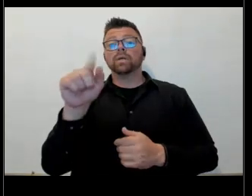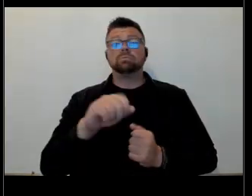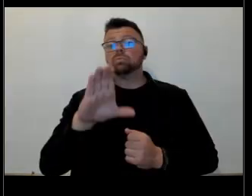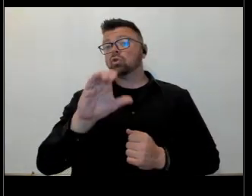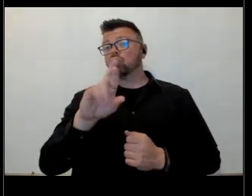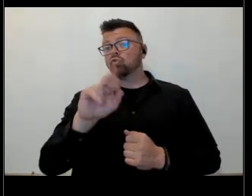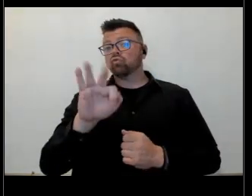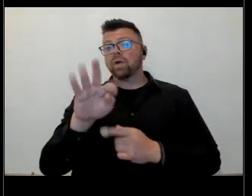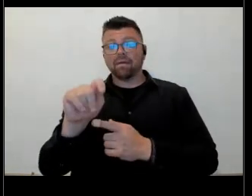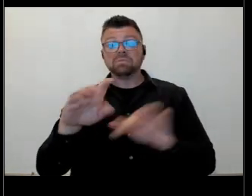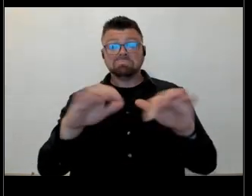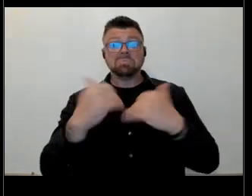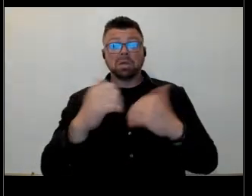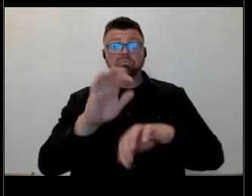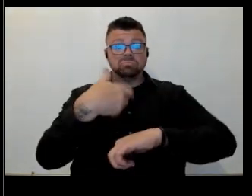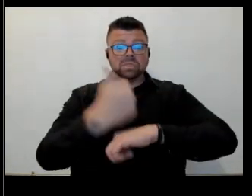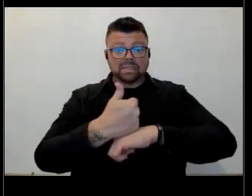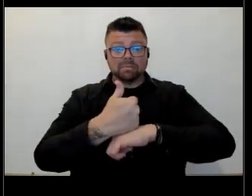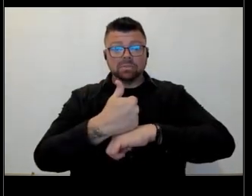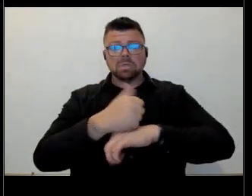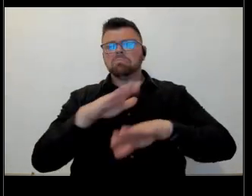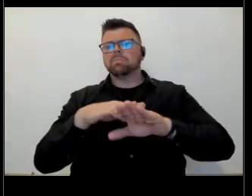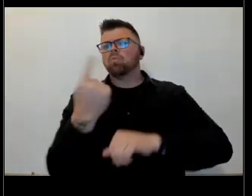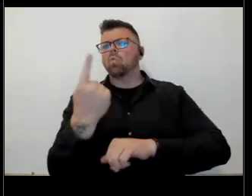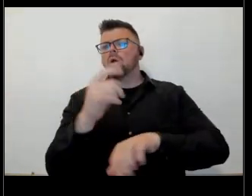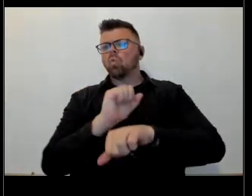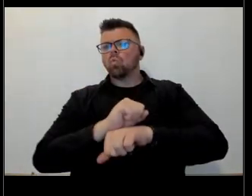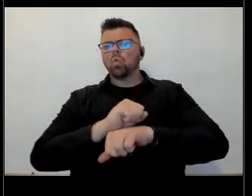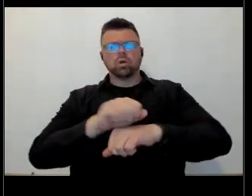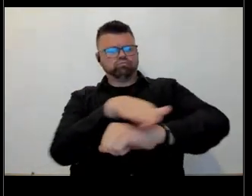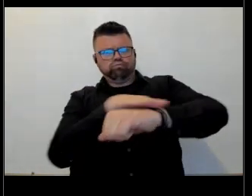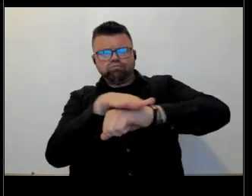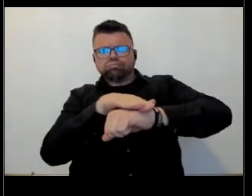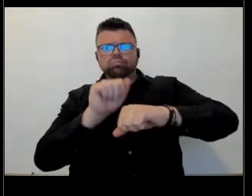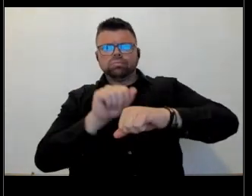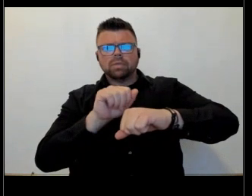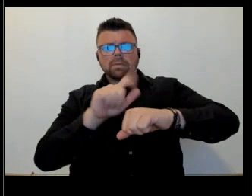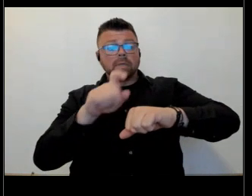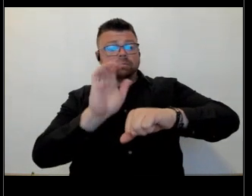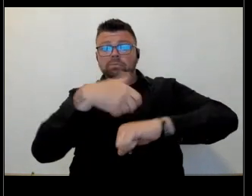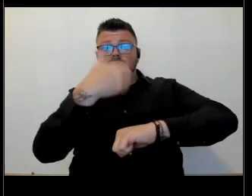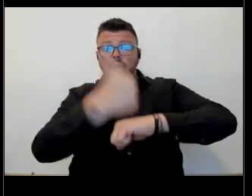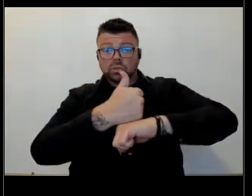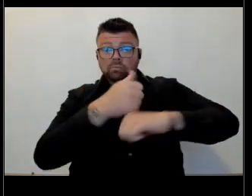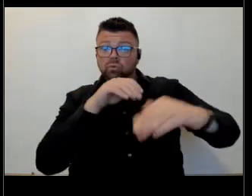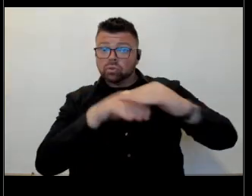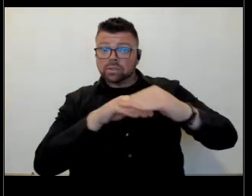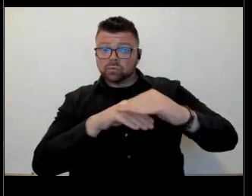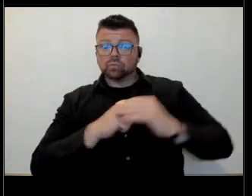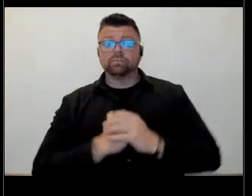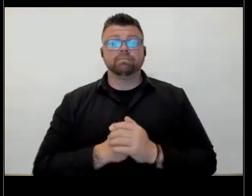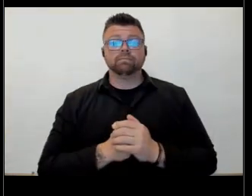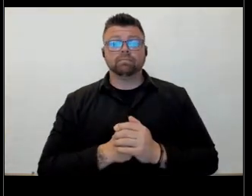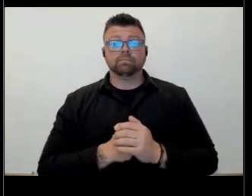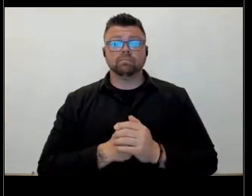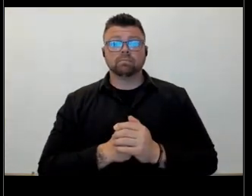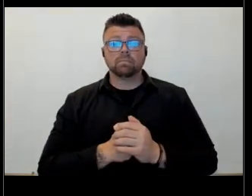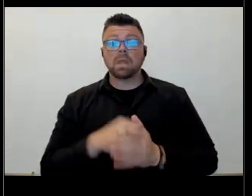area, at least one work surface must be accessible,